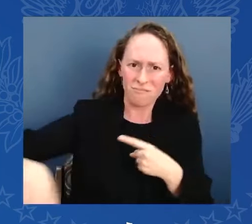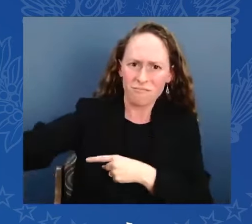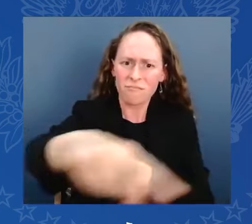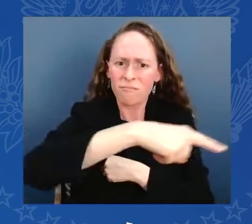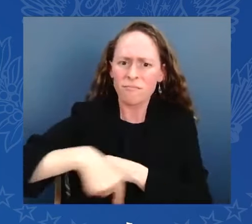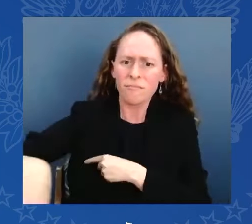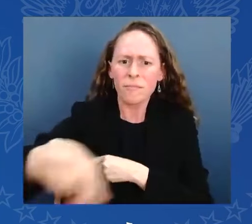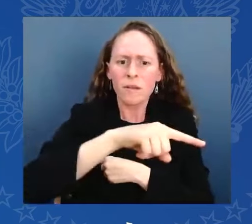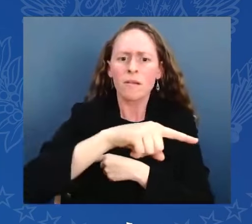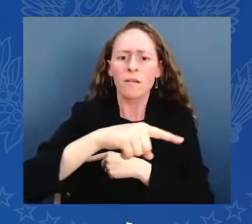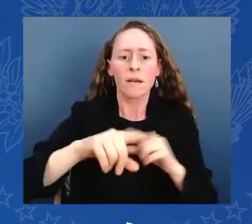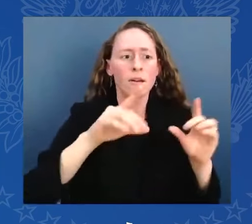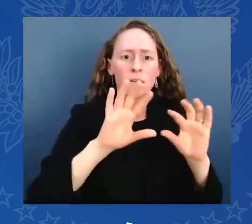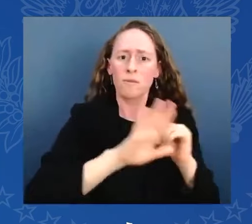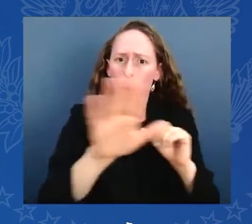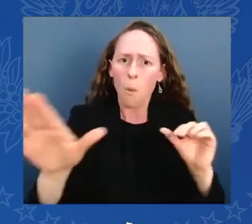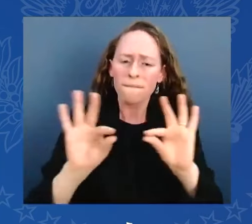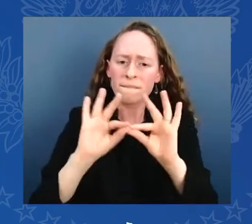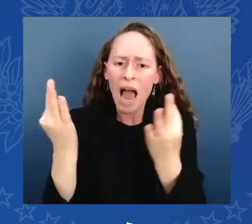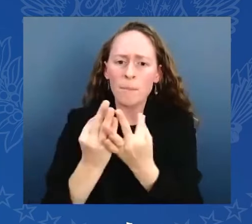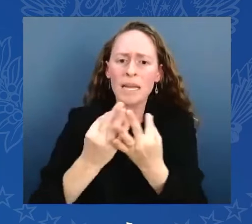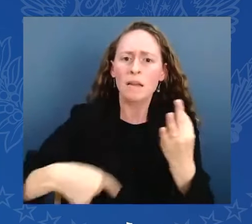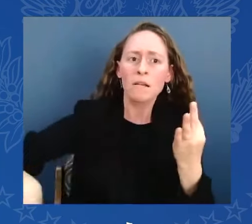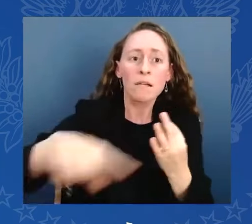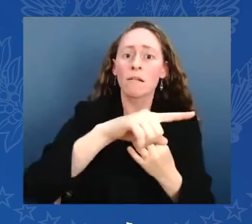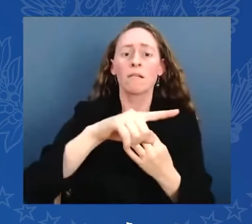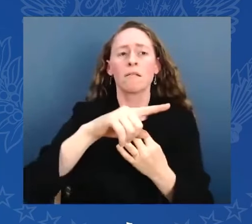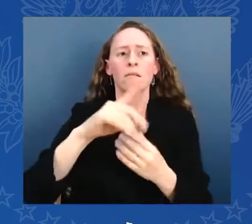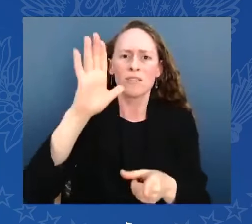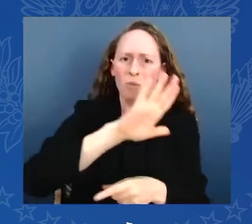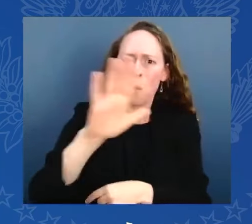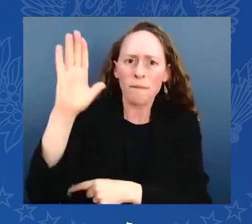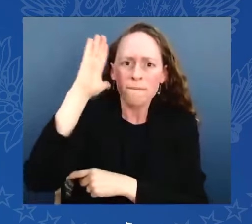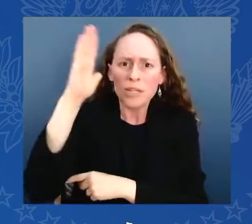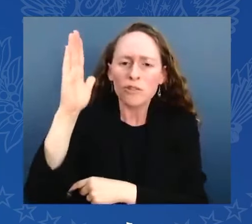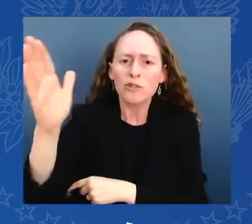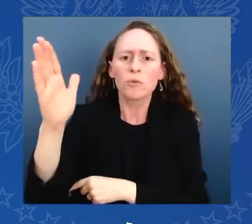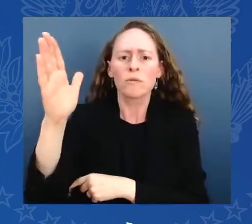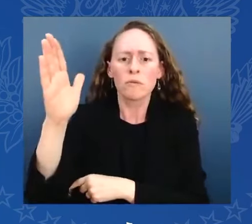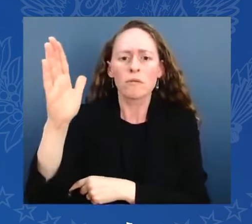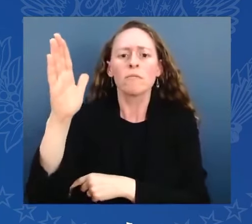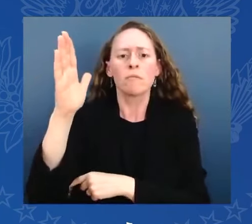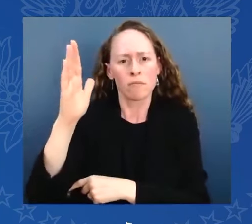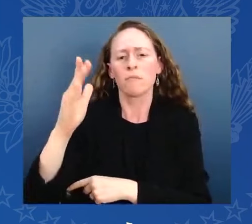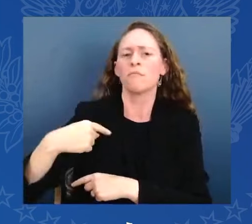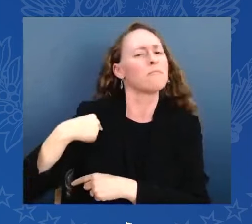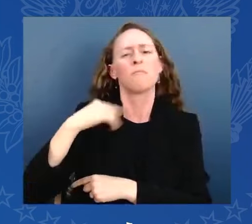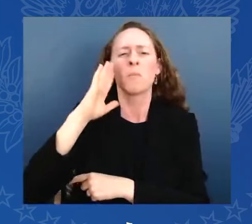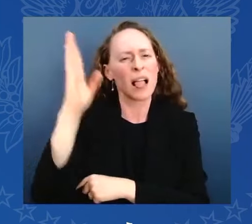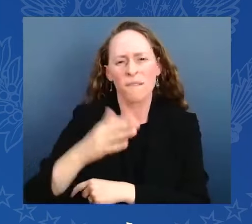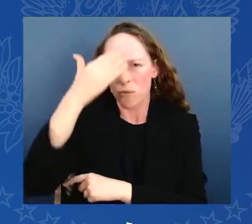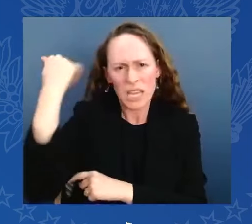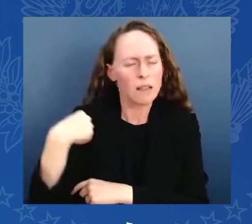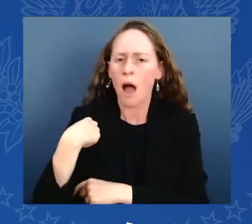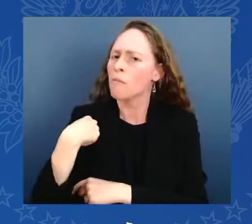And we can never forget that. And I never have. I've made it clear that I believe America